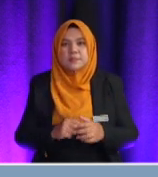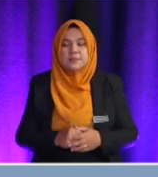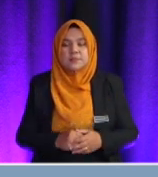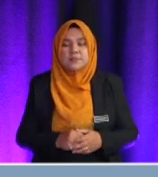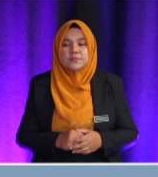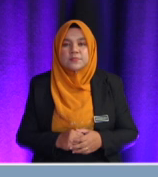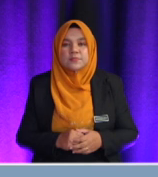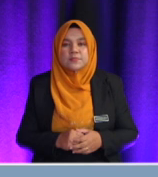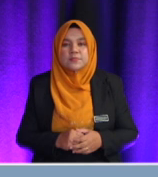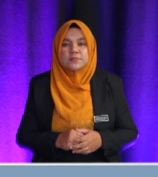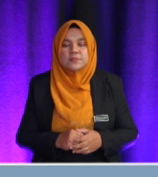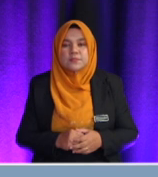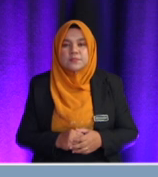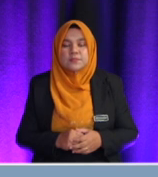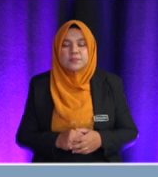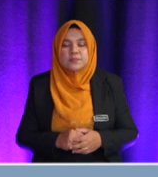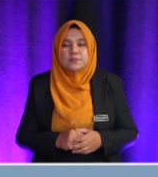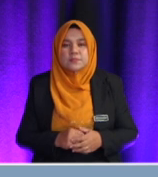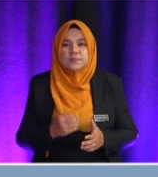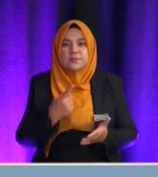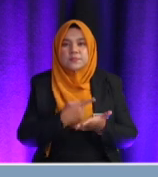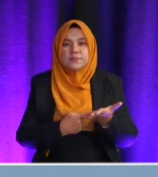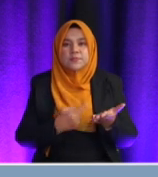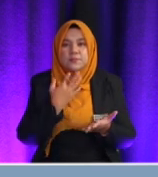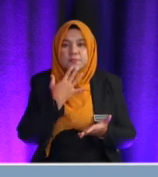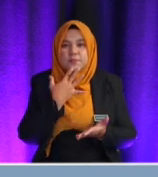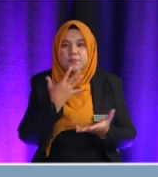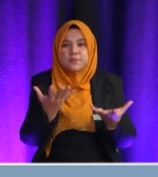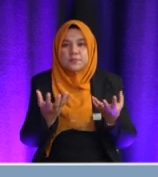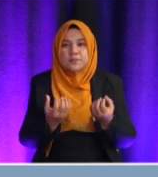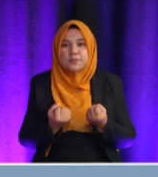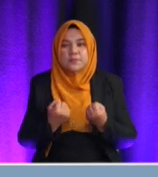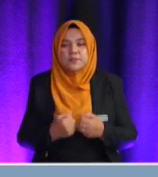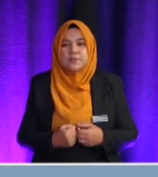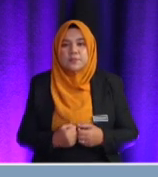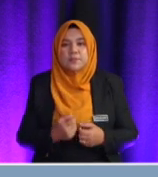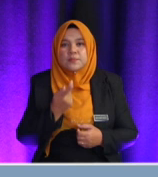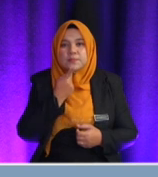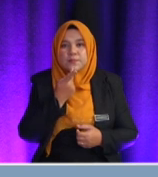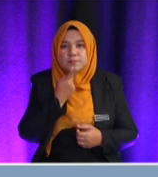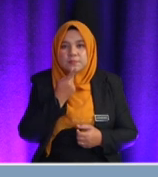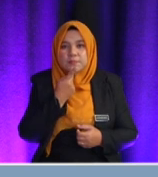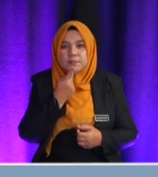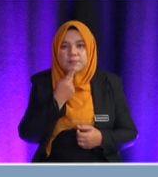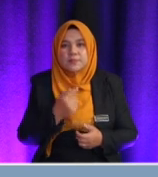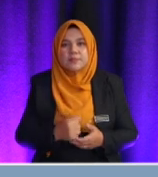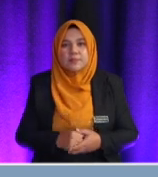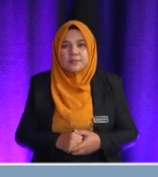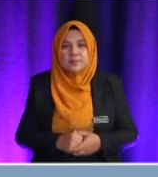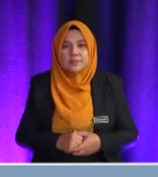Oh, okay, Ashila. So what color do you want? The pink one. The pink one. Of course.